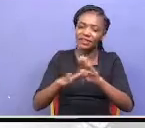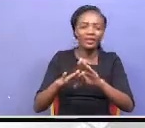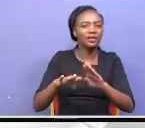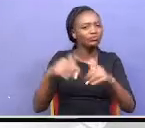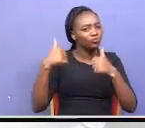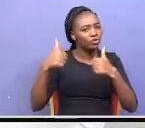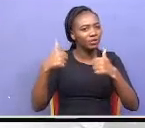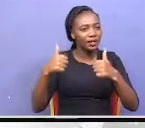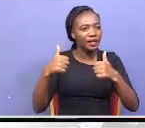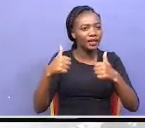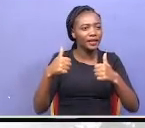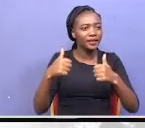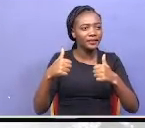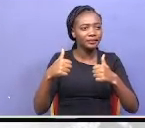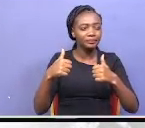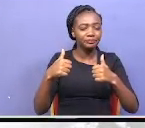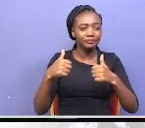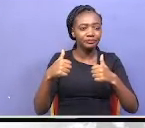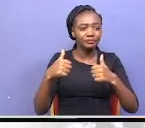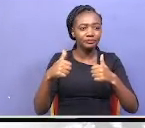the performance contracting came in.